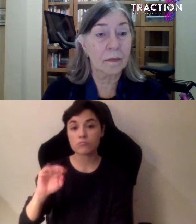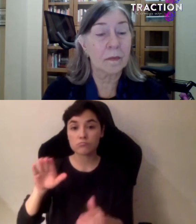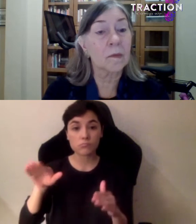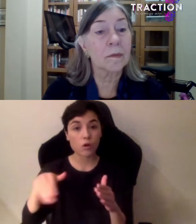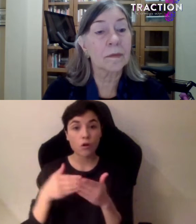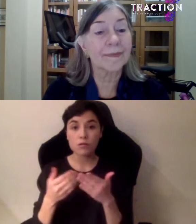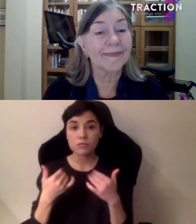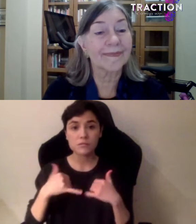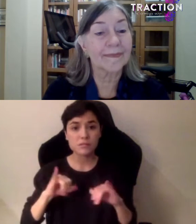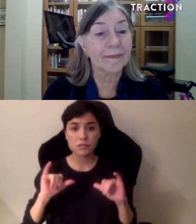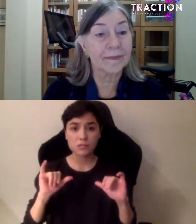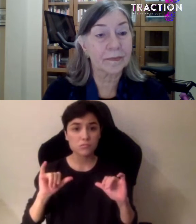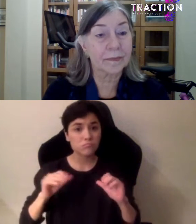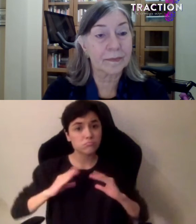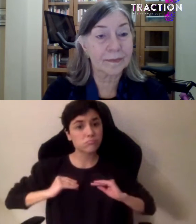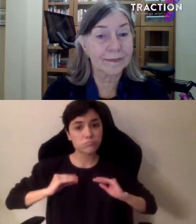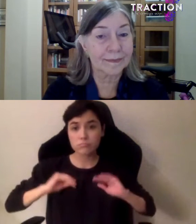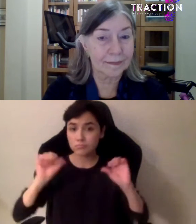Right. So